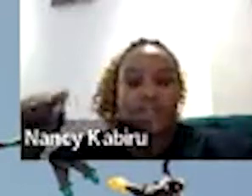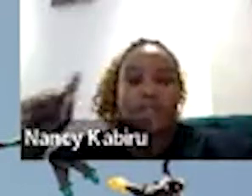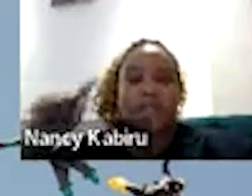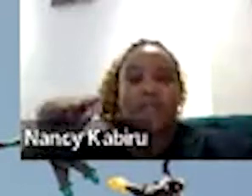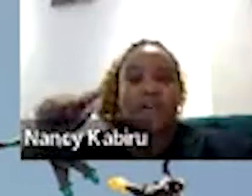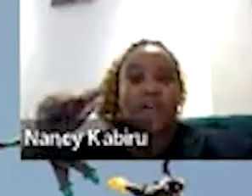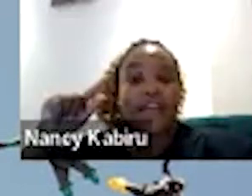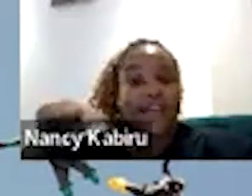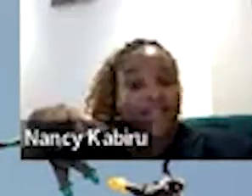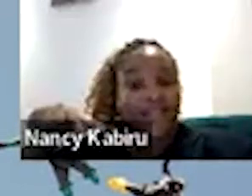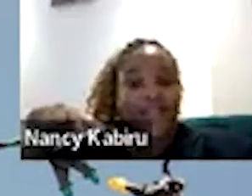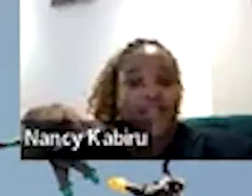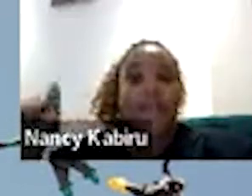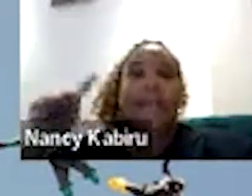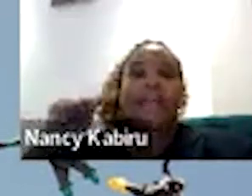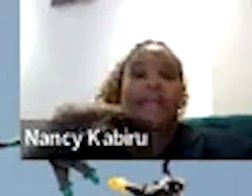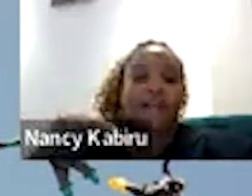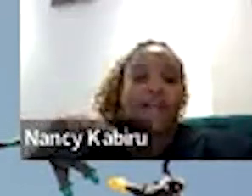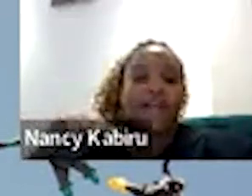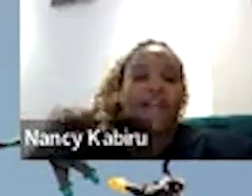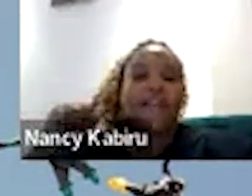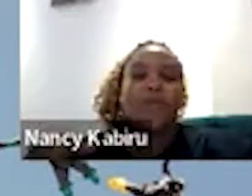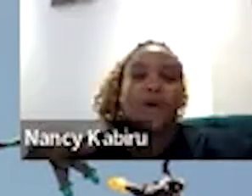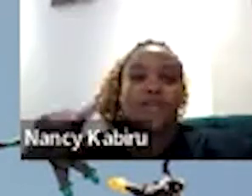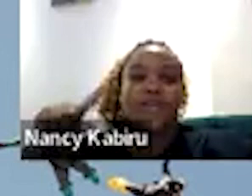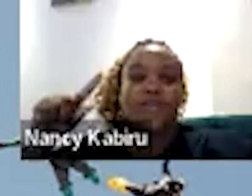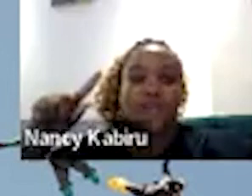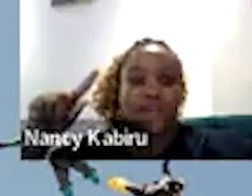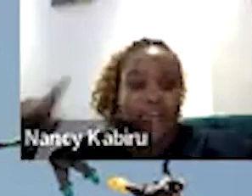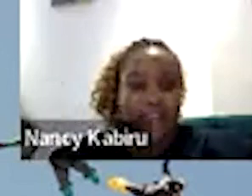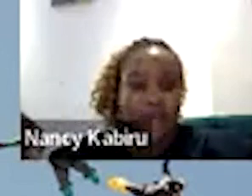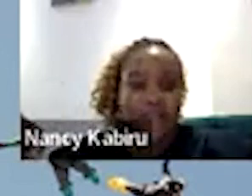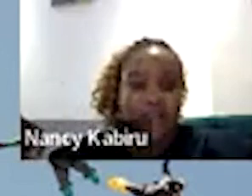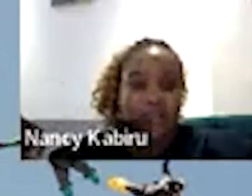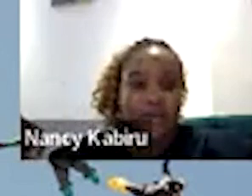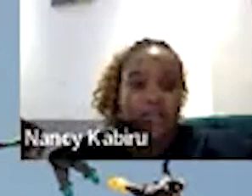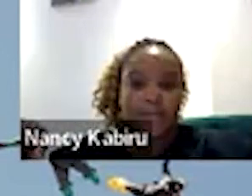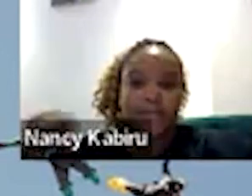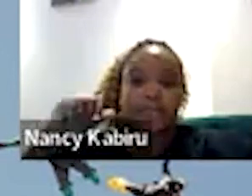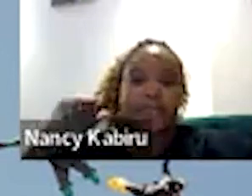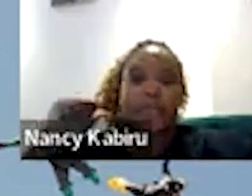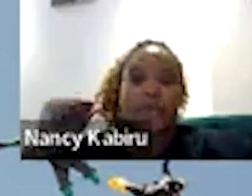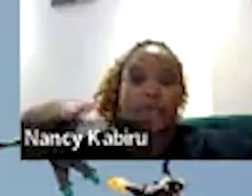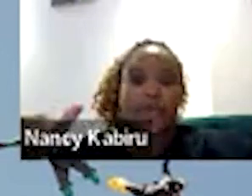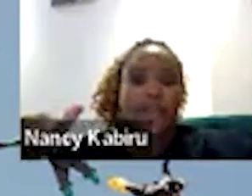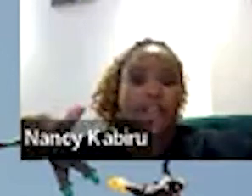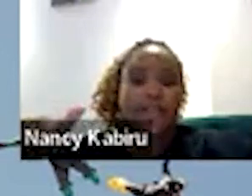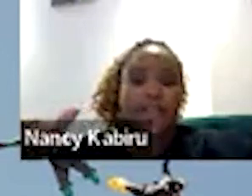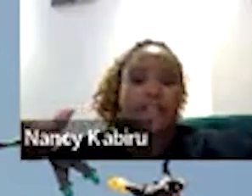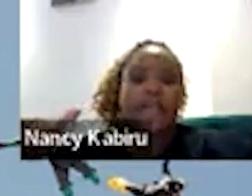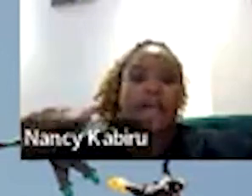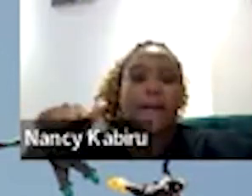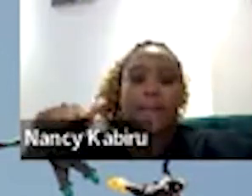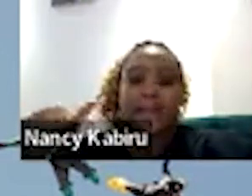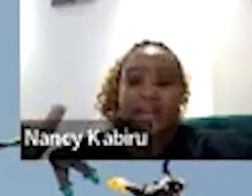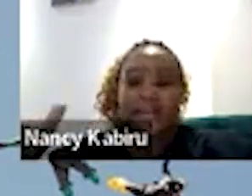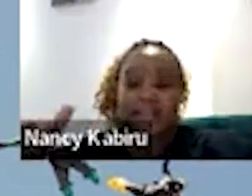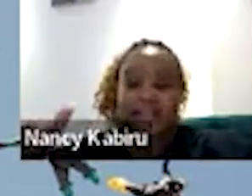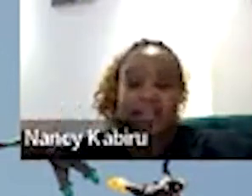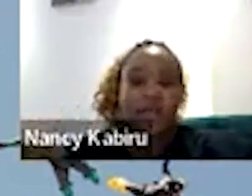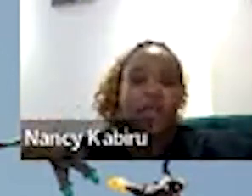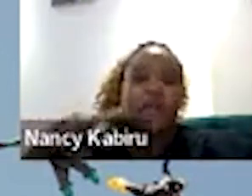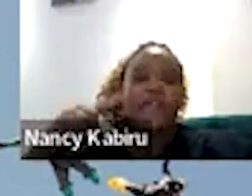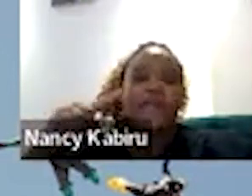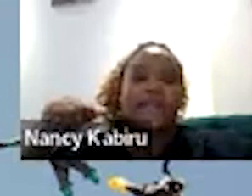health distress or mental health illness might feel that they want to get more support. When you're experiencing